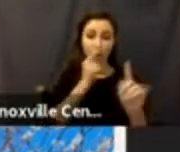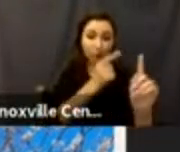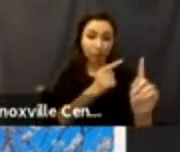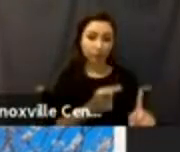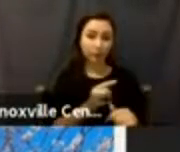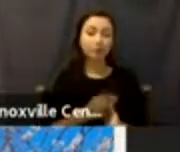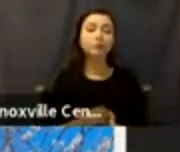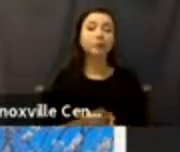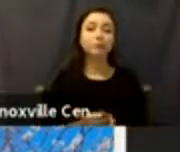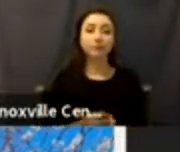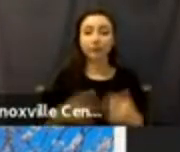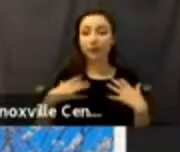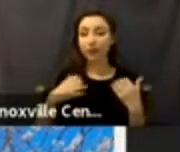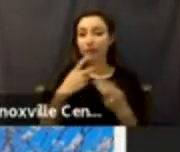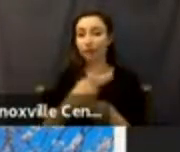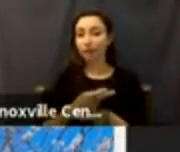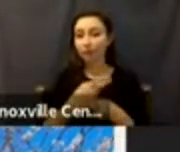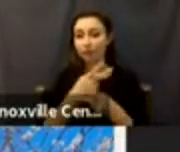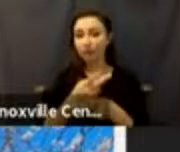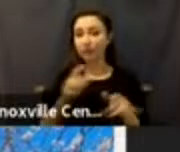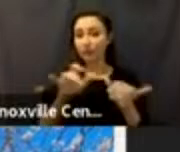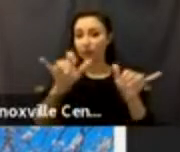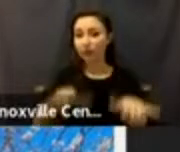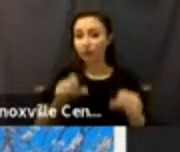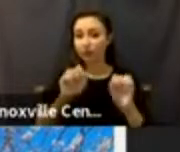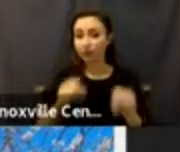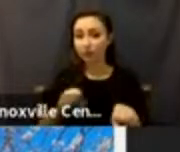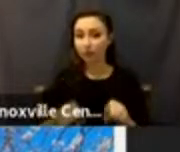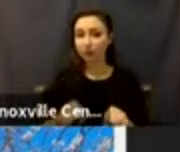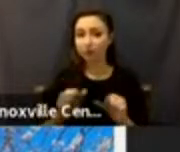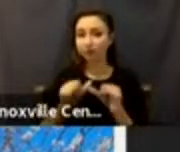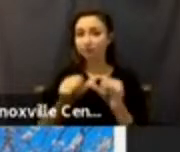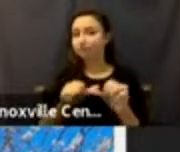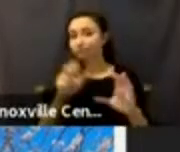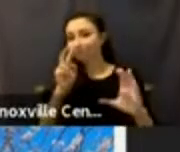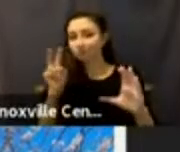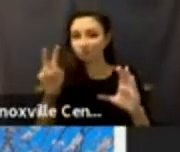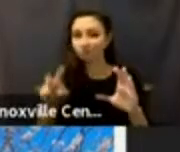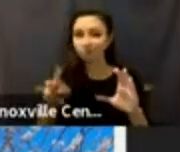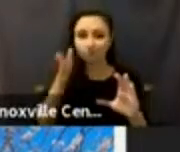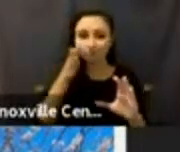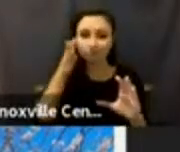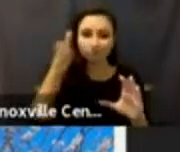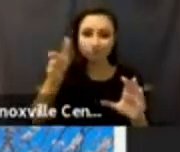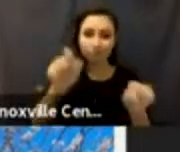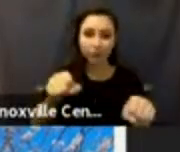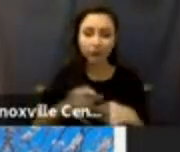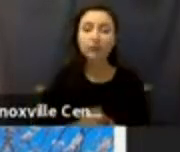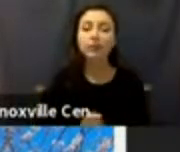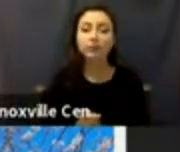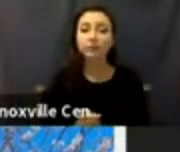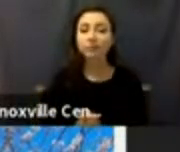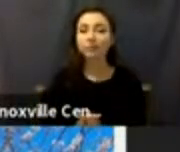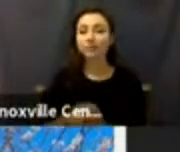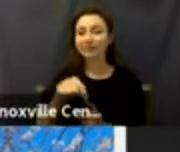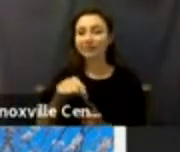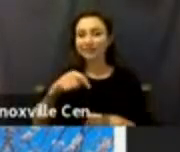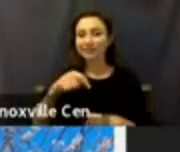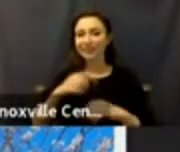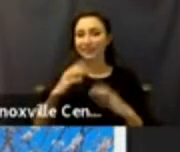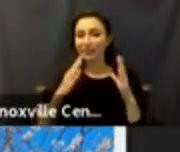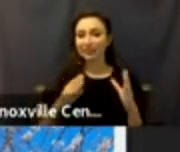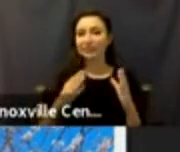system capabilities remain within current and forecasted surge capacity. During this time period, there were flags detected for